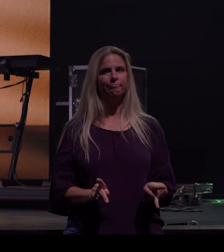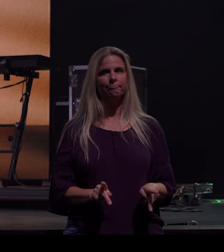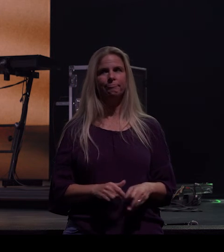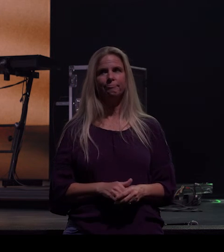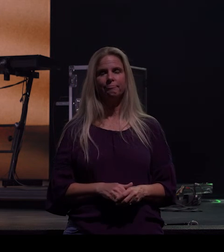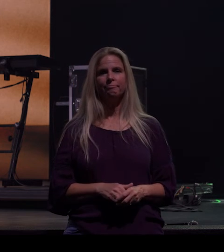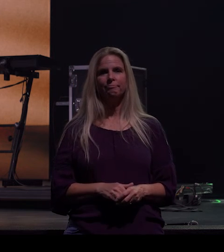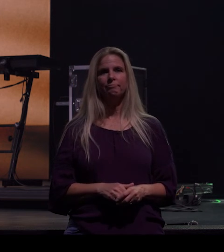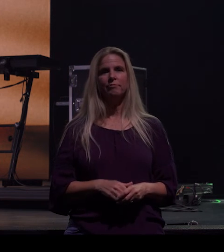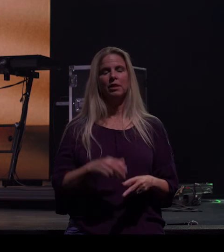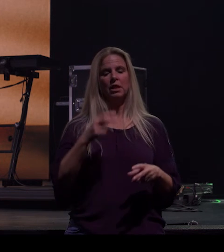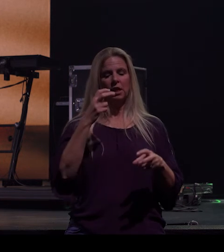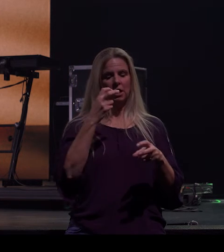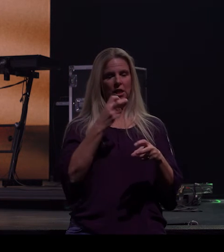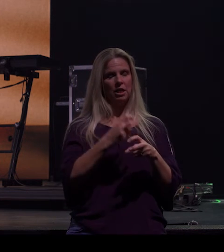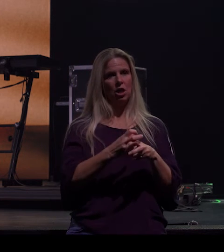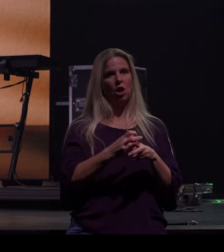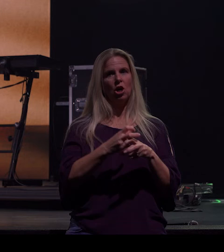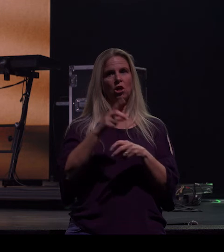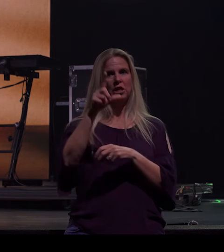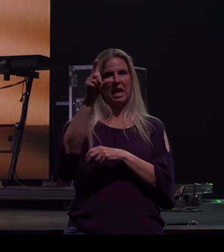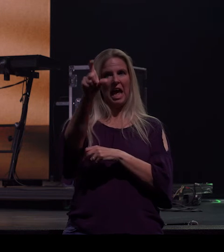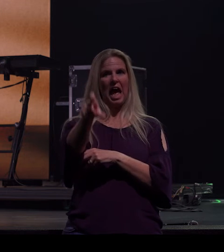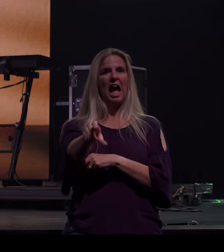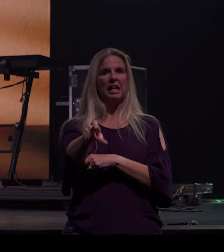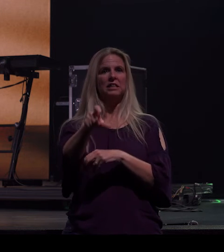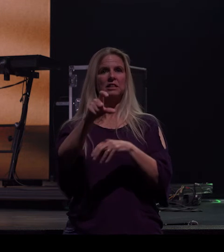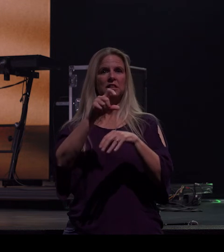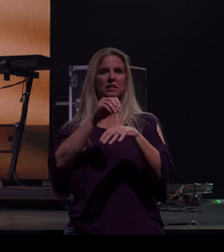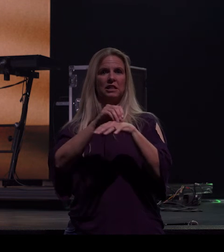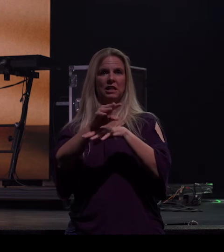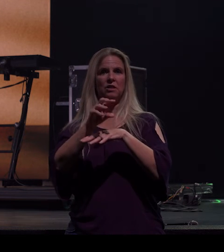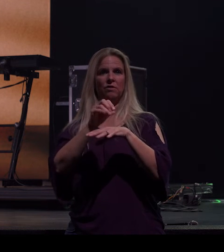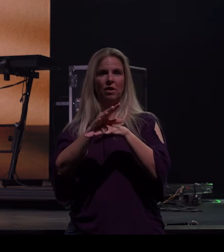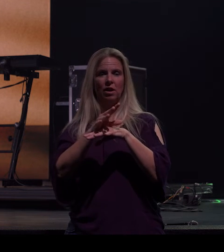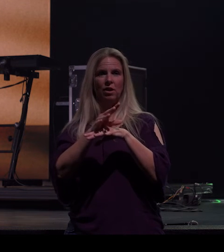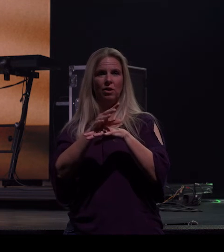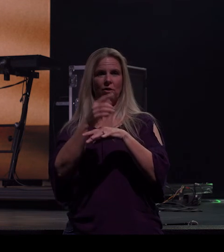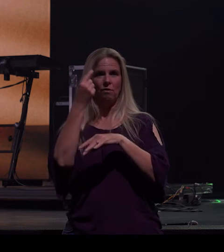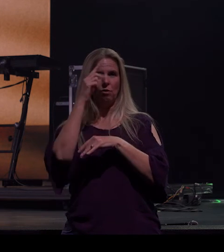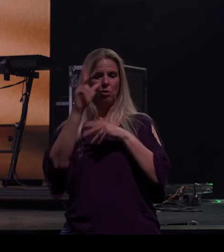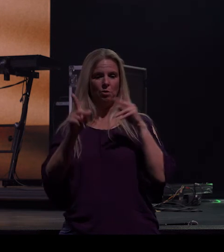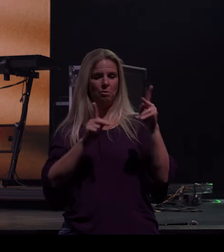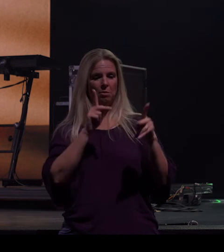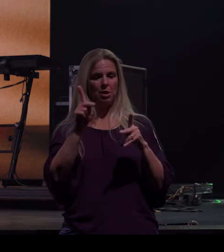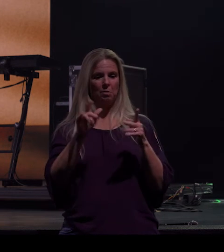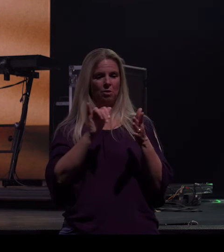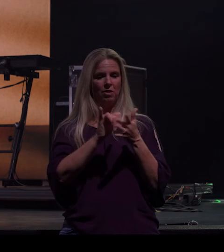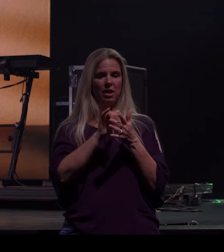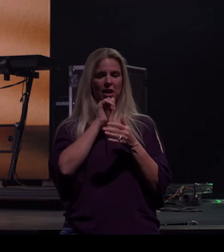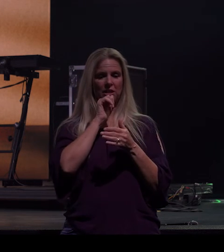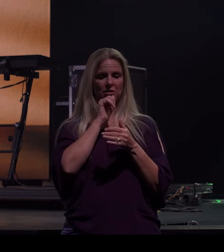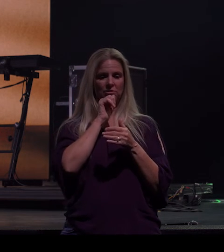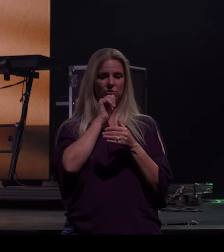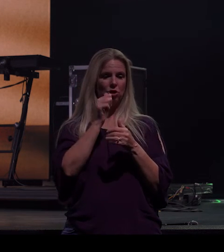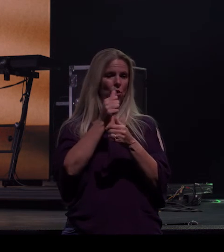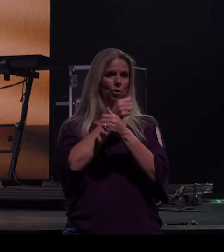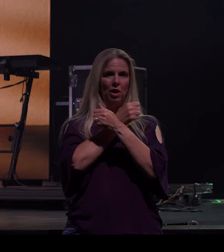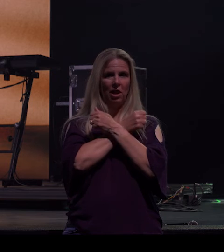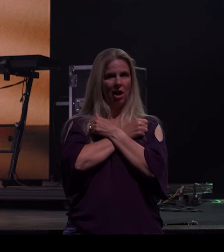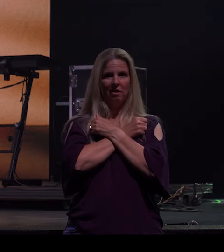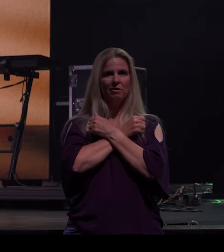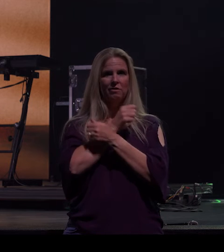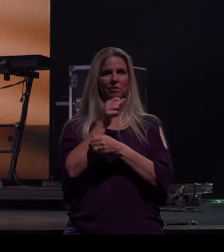It is hard to go ask for advice from someone that you know doesn't actually care for you. Ask someone that knows you the